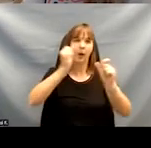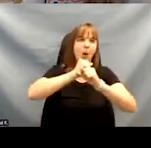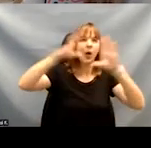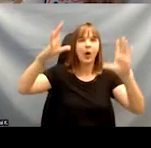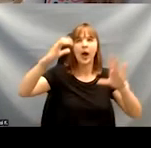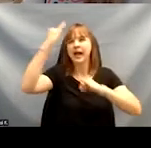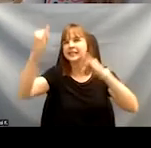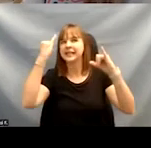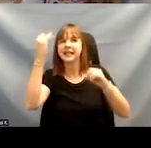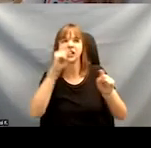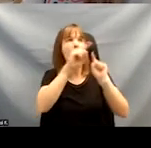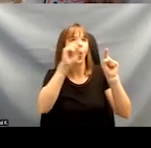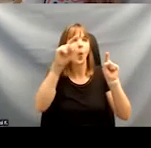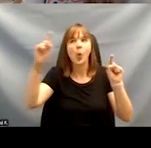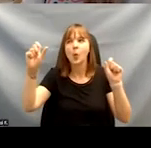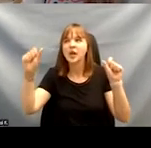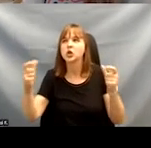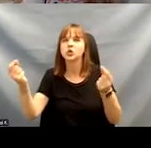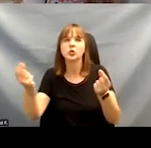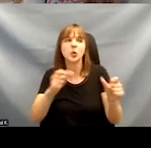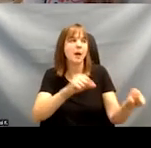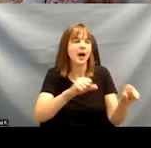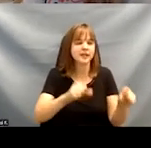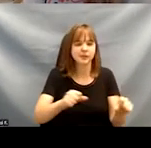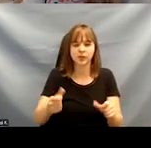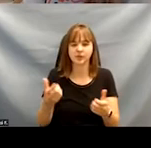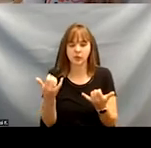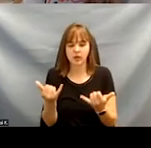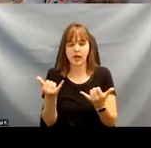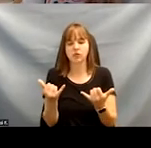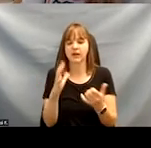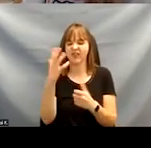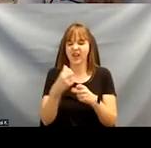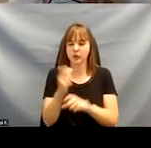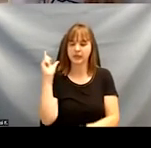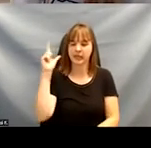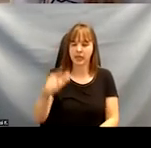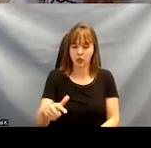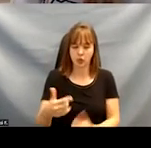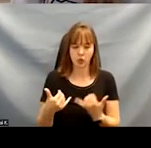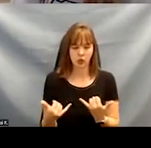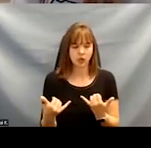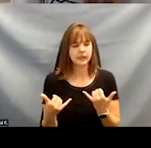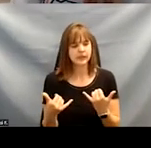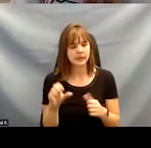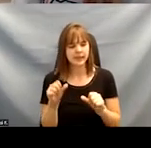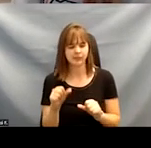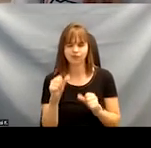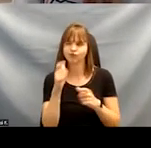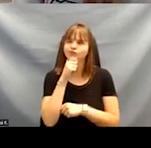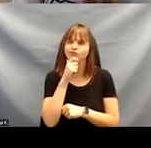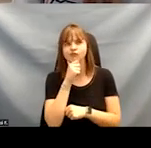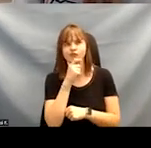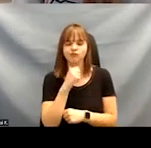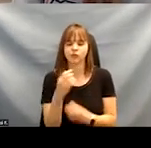ideas. And we're about 5 years in. And so we've been sort of reevaluating what we